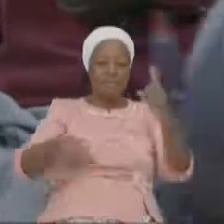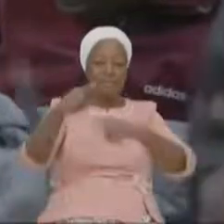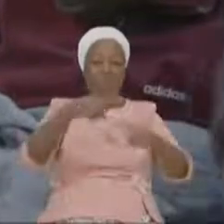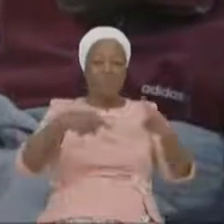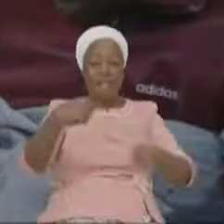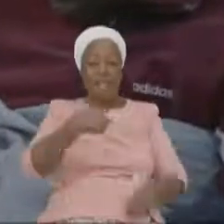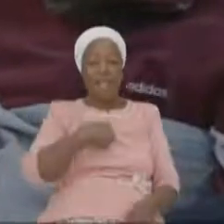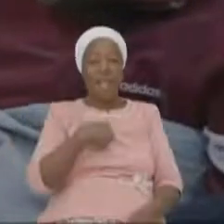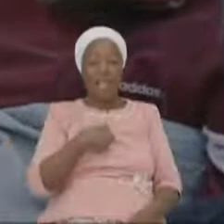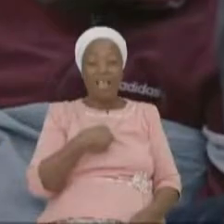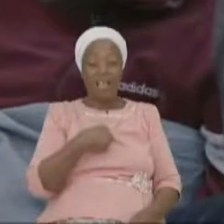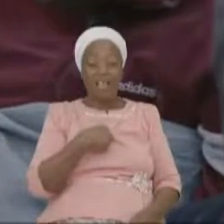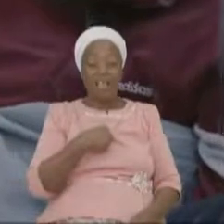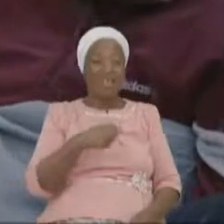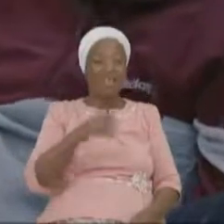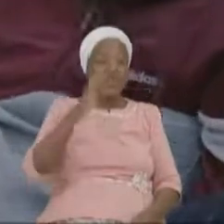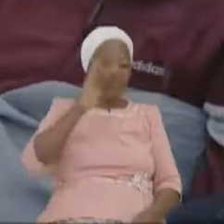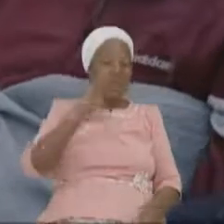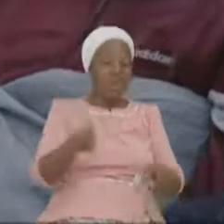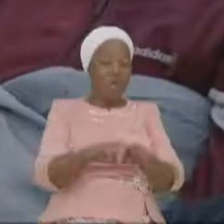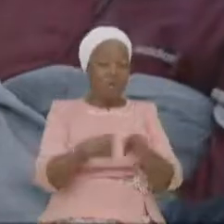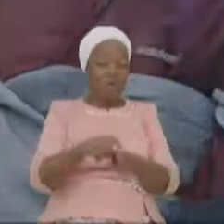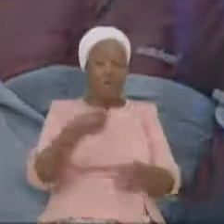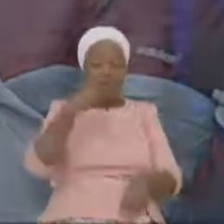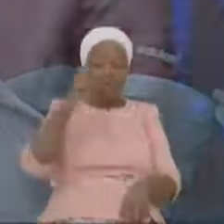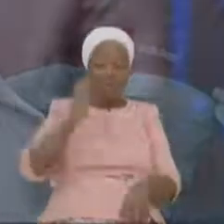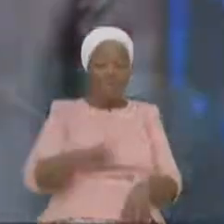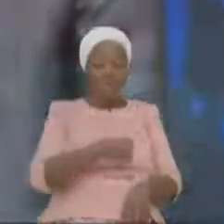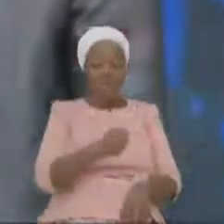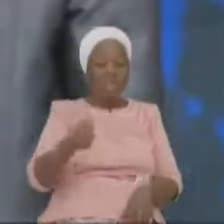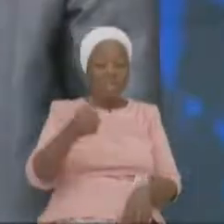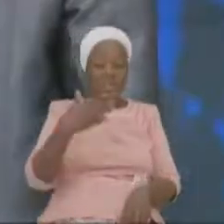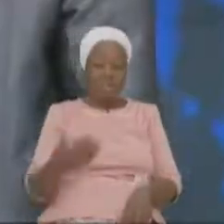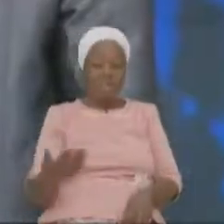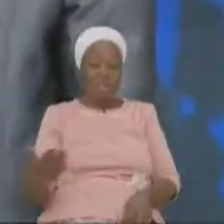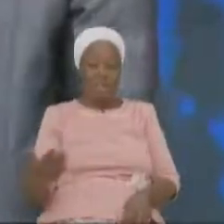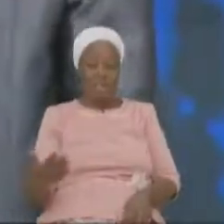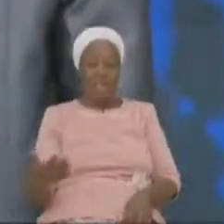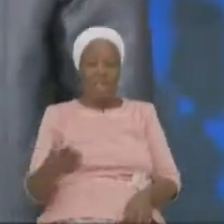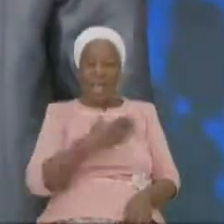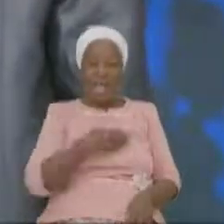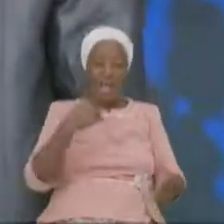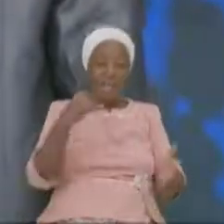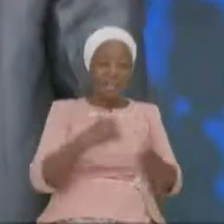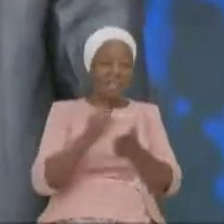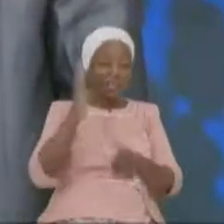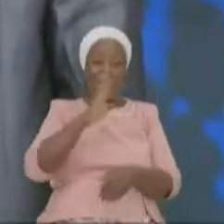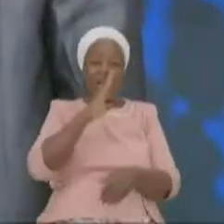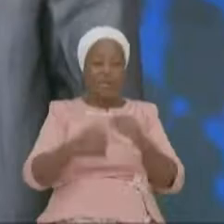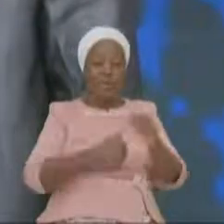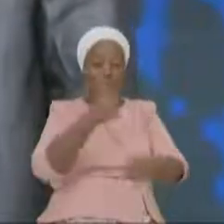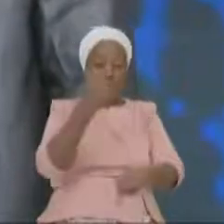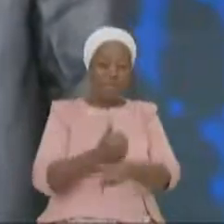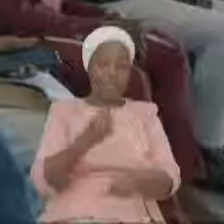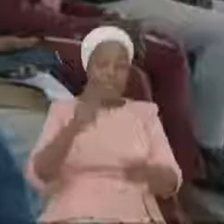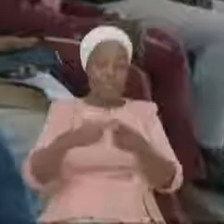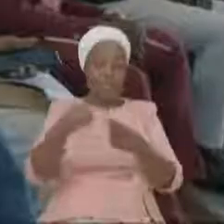I will also decree a thing, and it shall be established unto